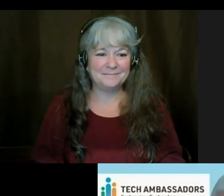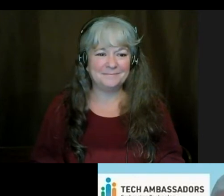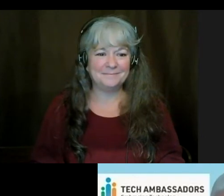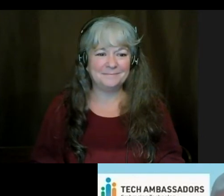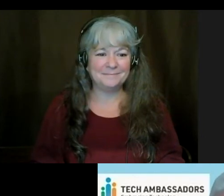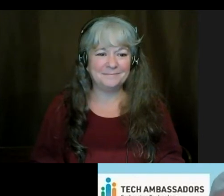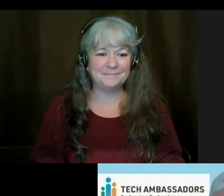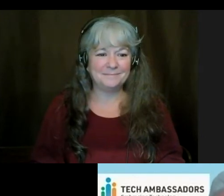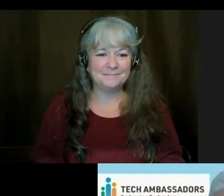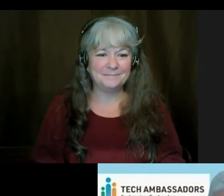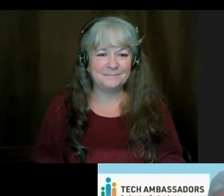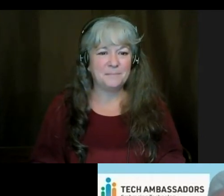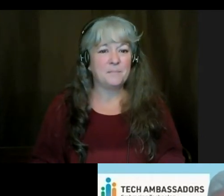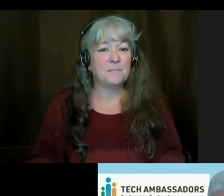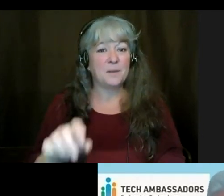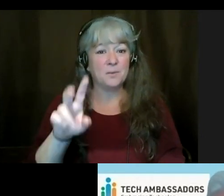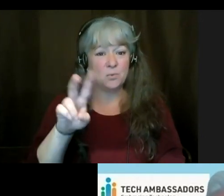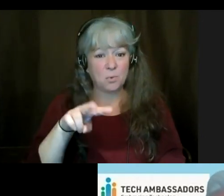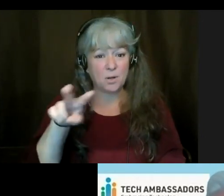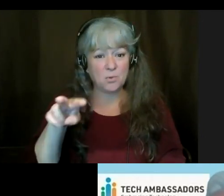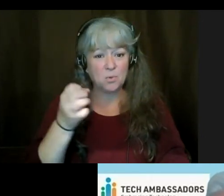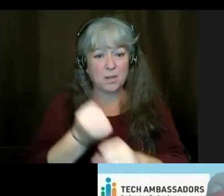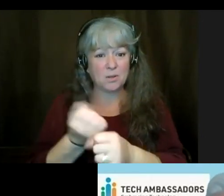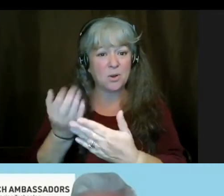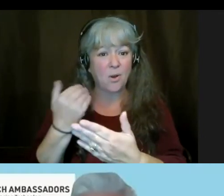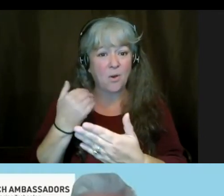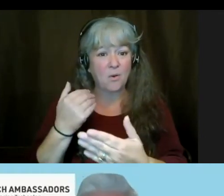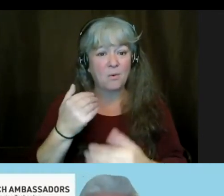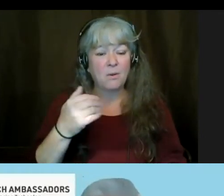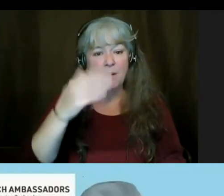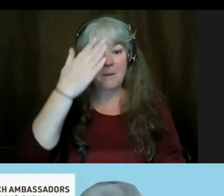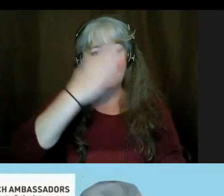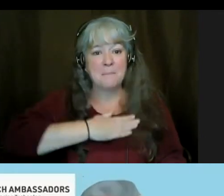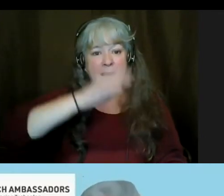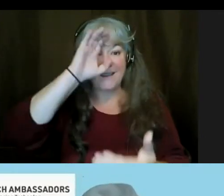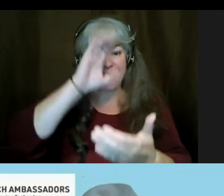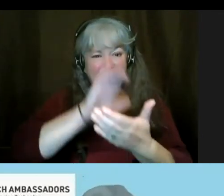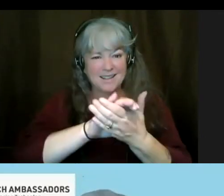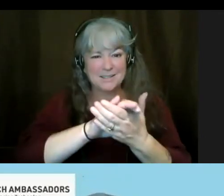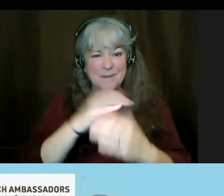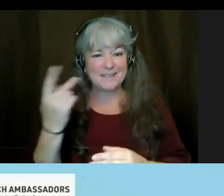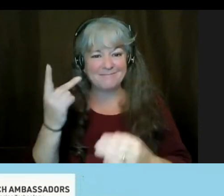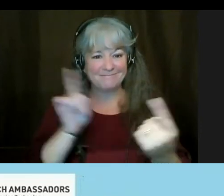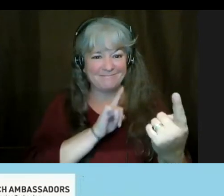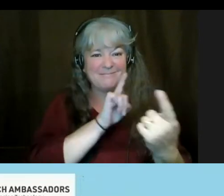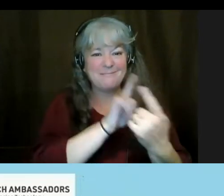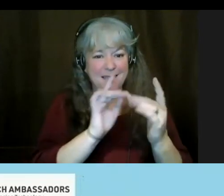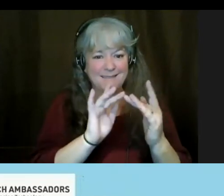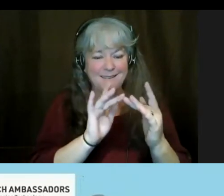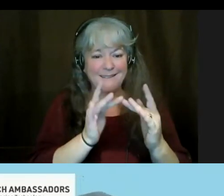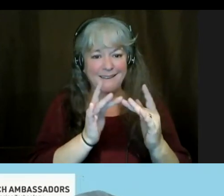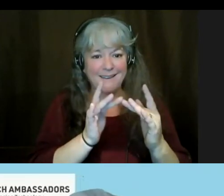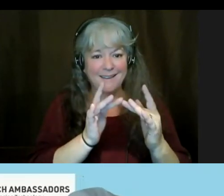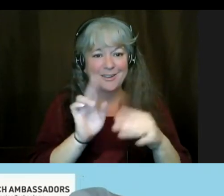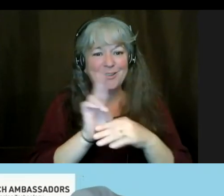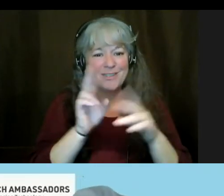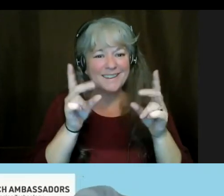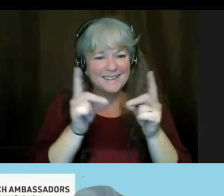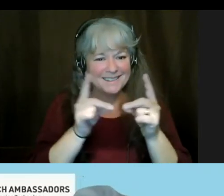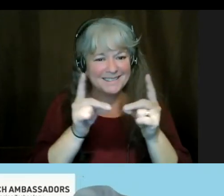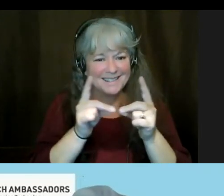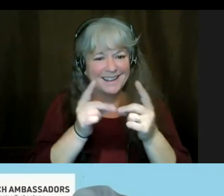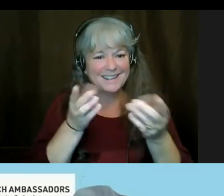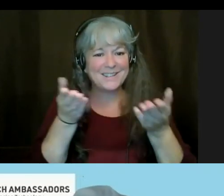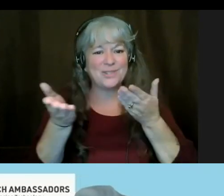22 years ago, I met my husband online through a dating